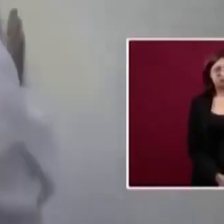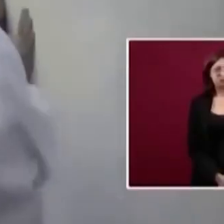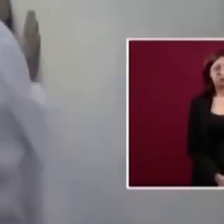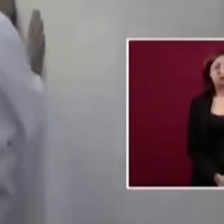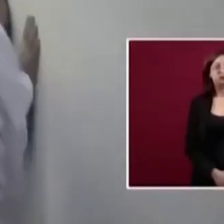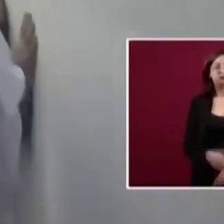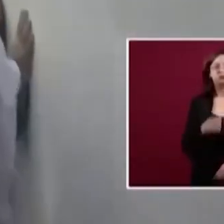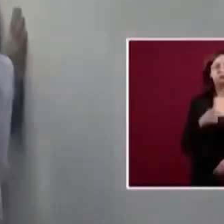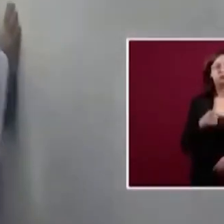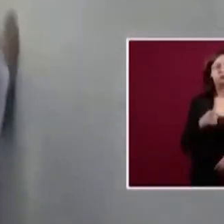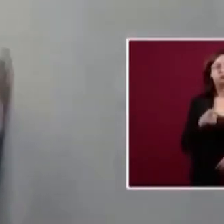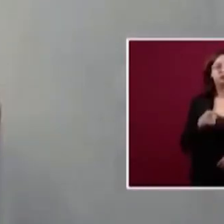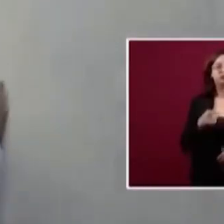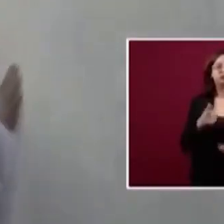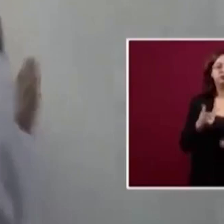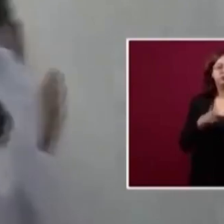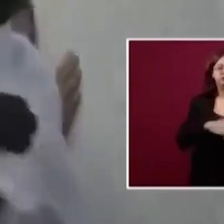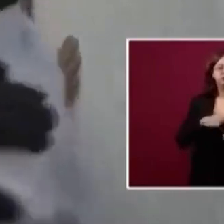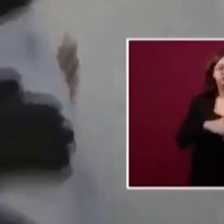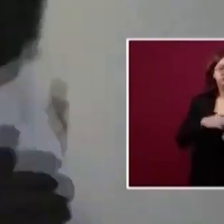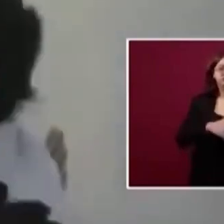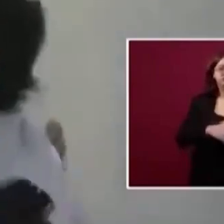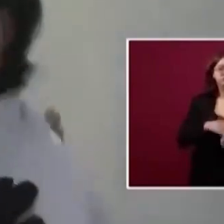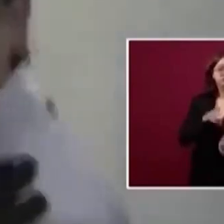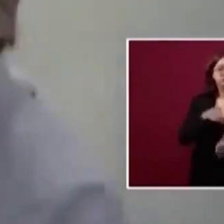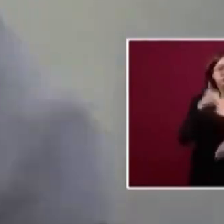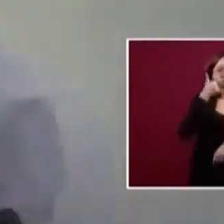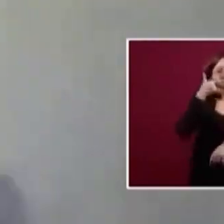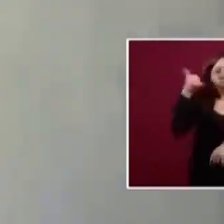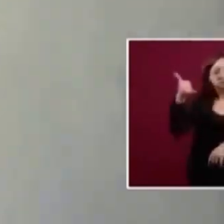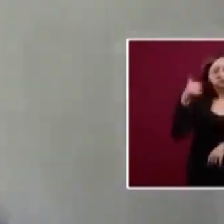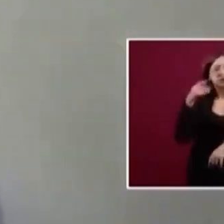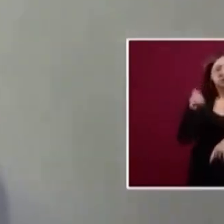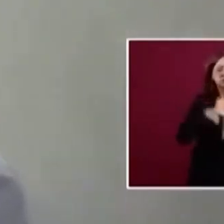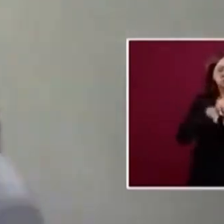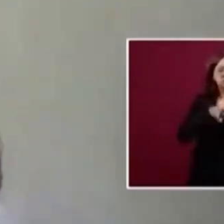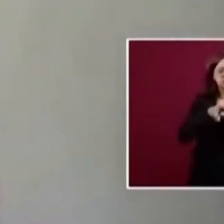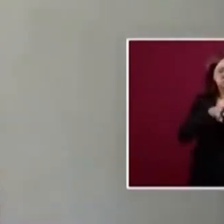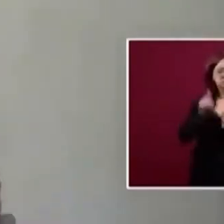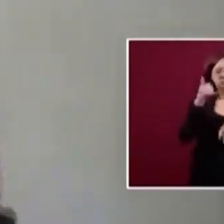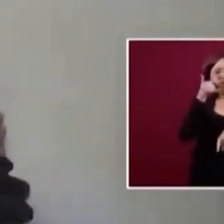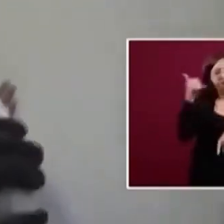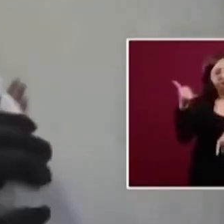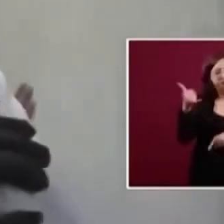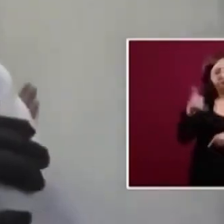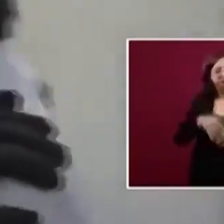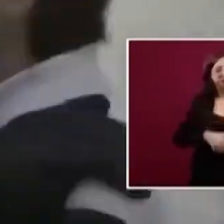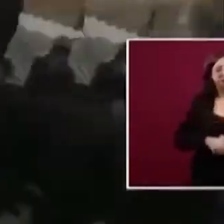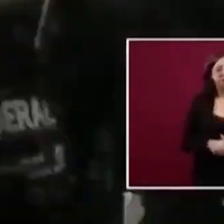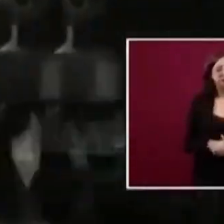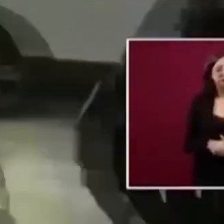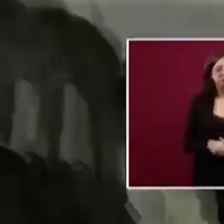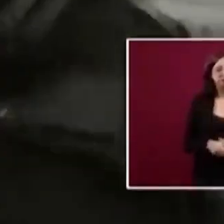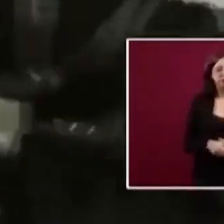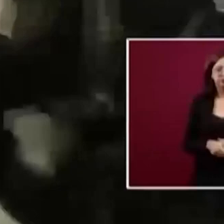Ahí es donde está haciendo la llamada. ¿Cuánto tienes que estar dentro? No tengo. Todos mis hijas, ya, paren. Diles que paren todos.